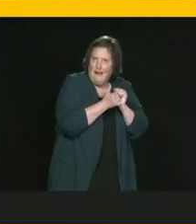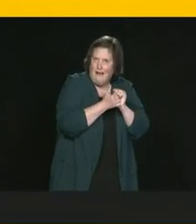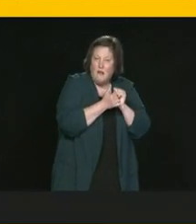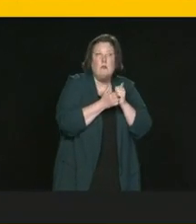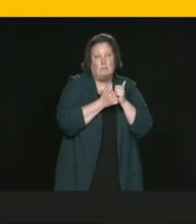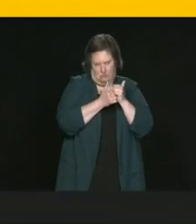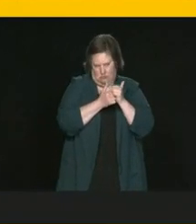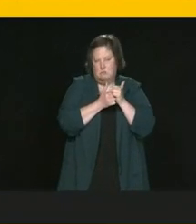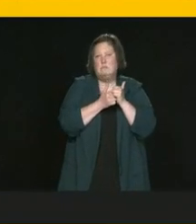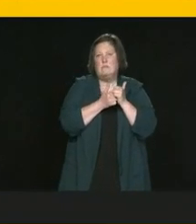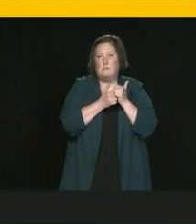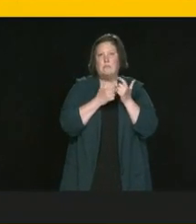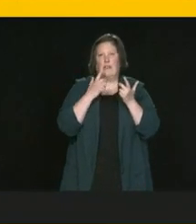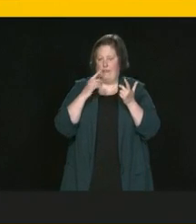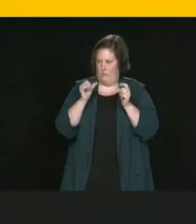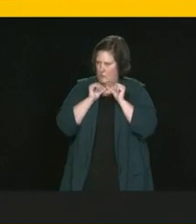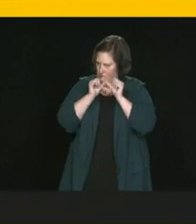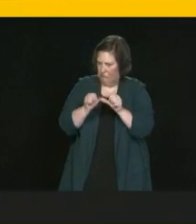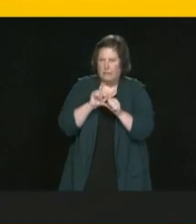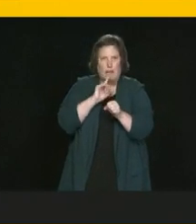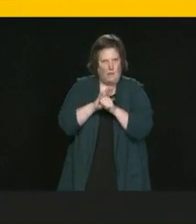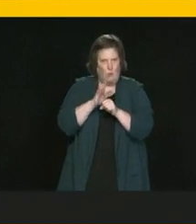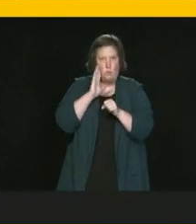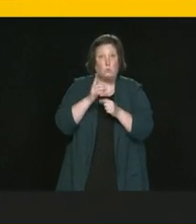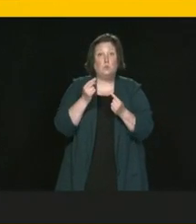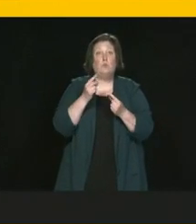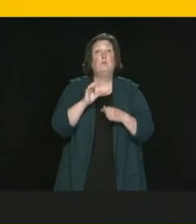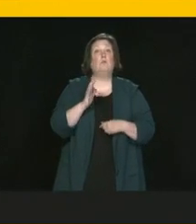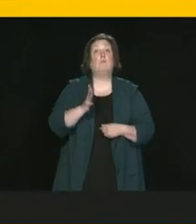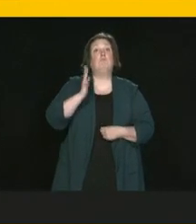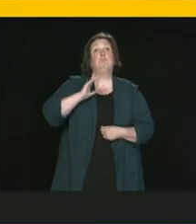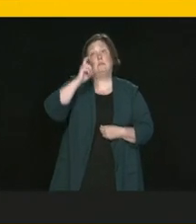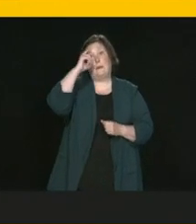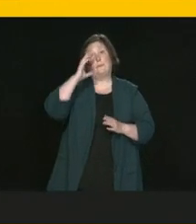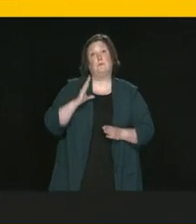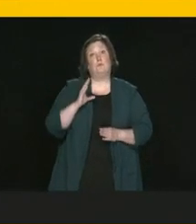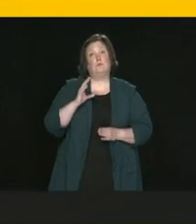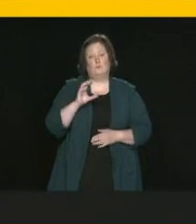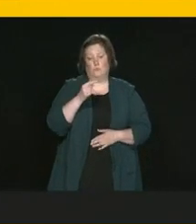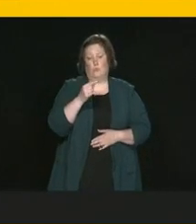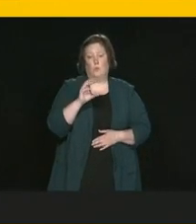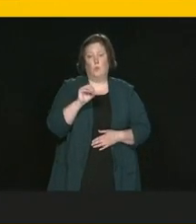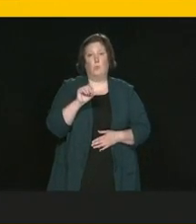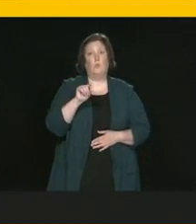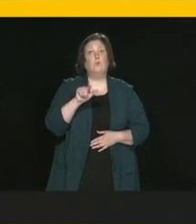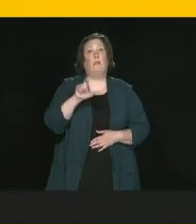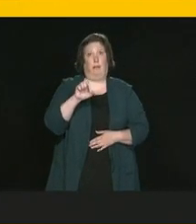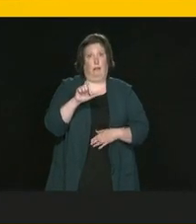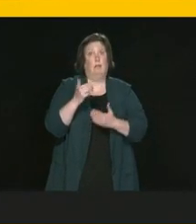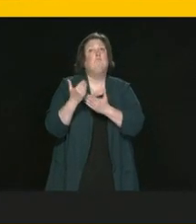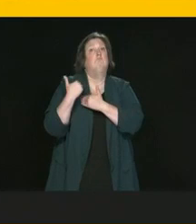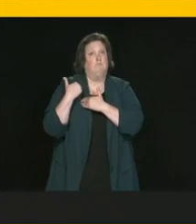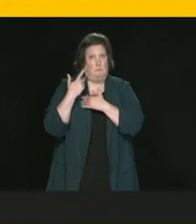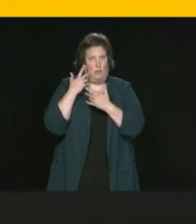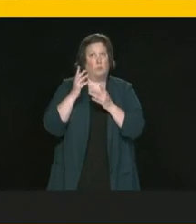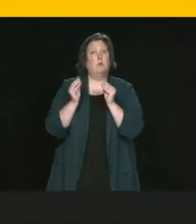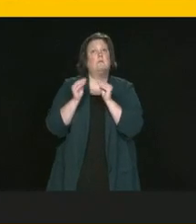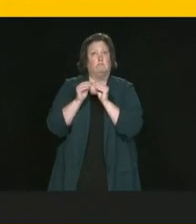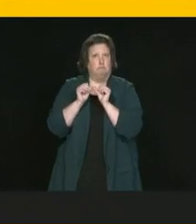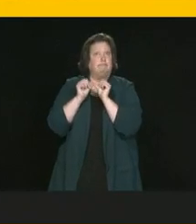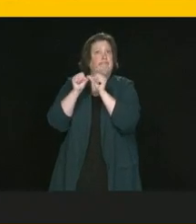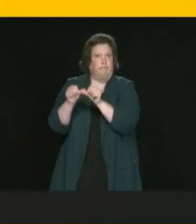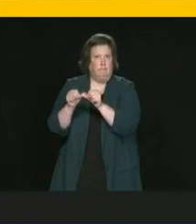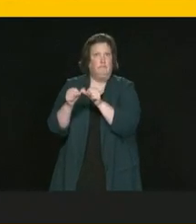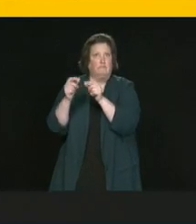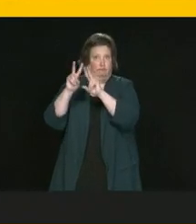committed to do and we will continue to do. The Honourable Ralph Goodale is leading these efforts for Canada and continues to be closely engaged